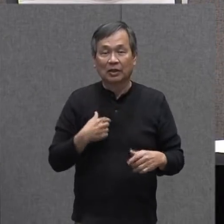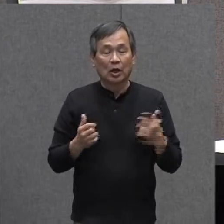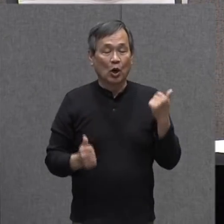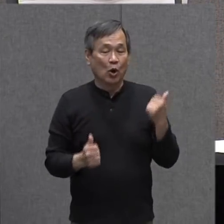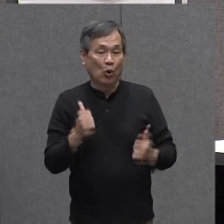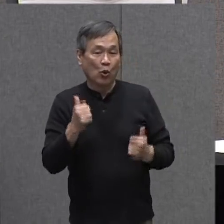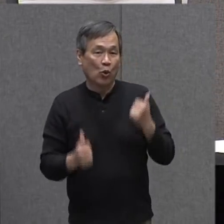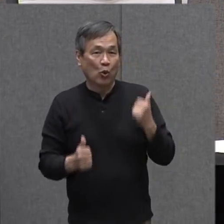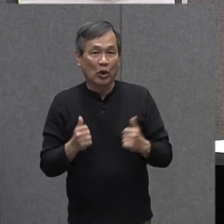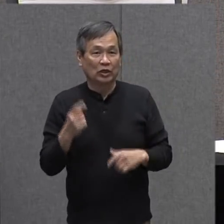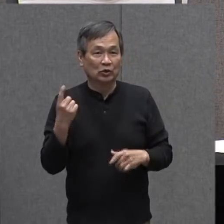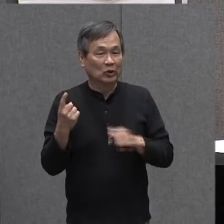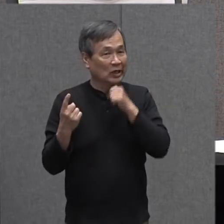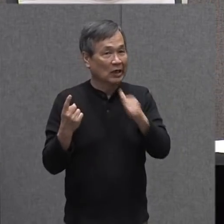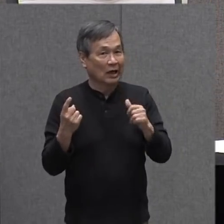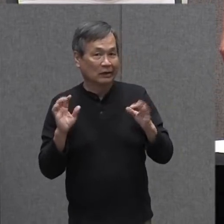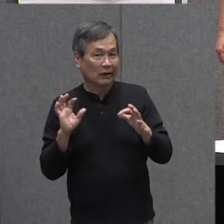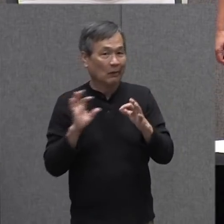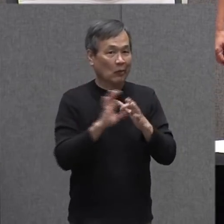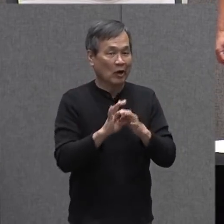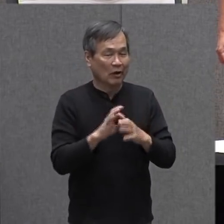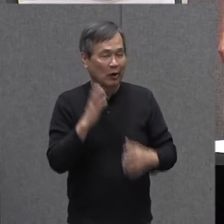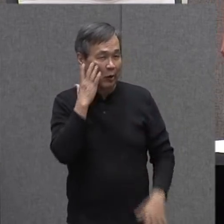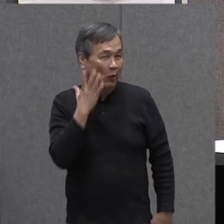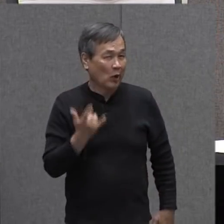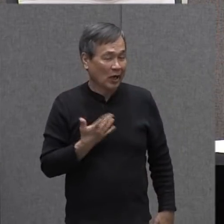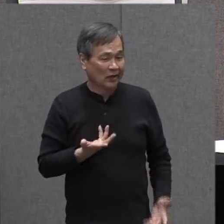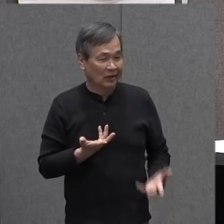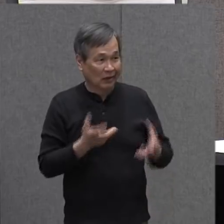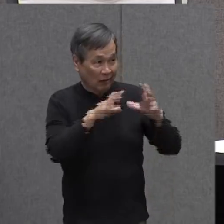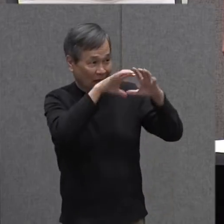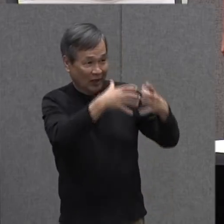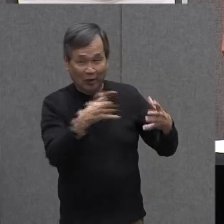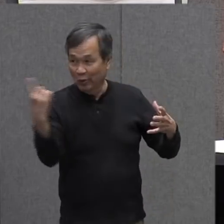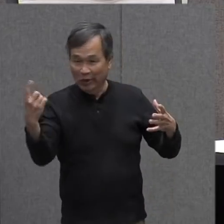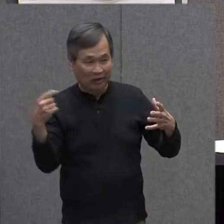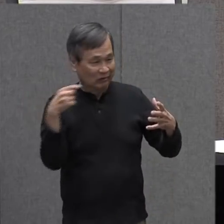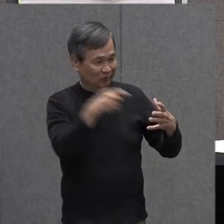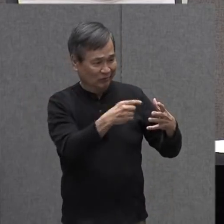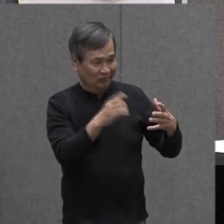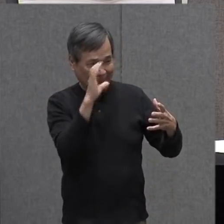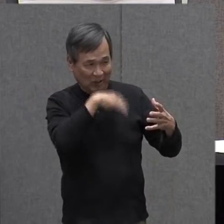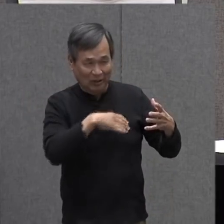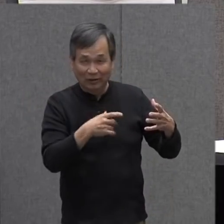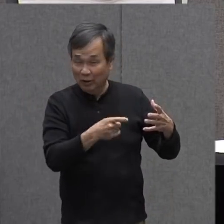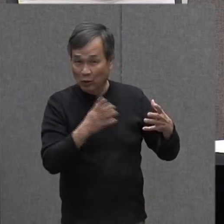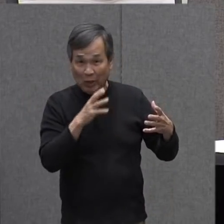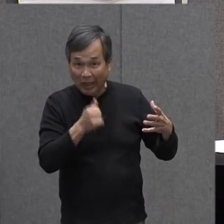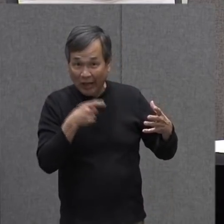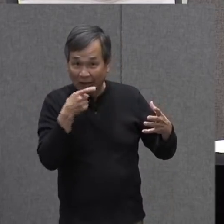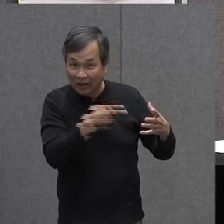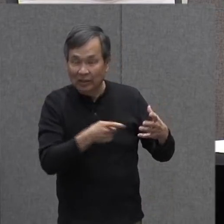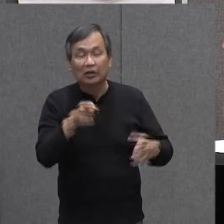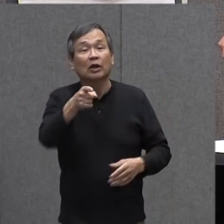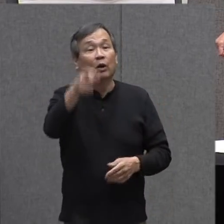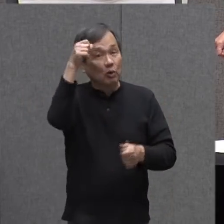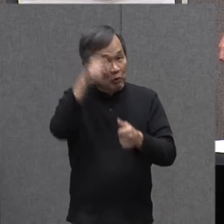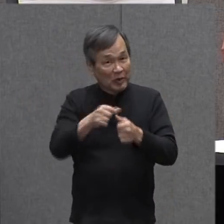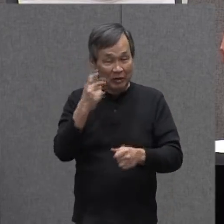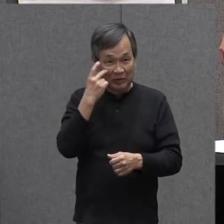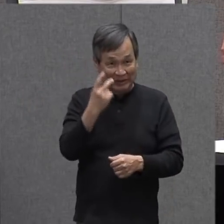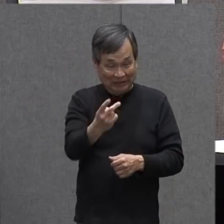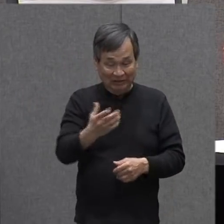meters per second squared. Okay, so lots of ideas here. So let's think about all of these